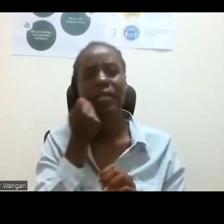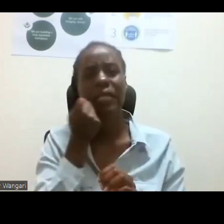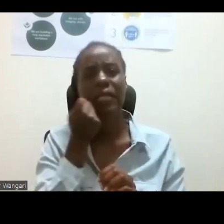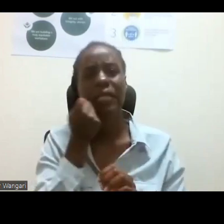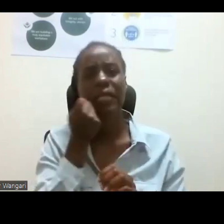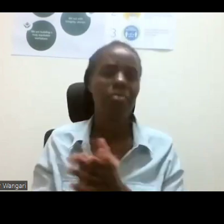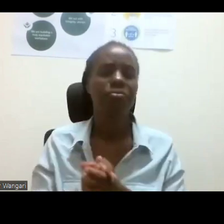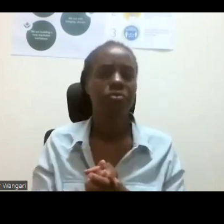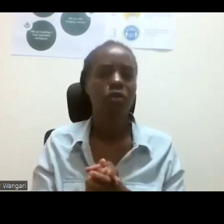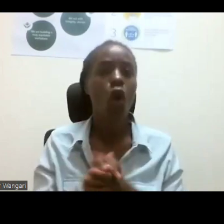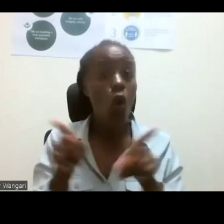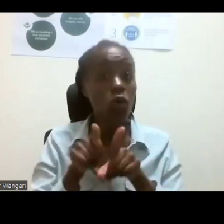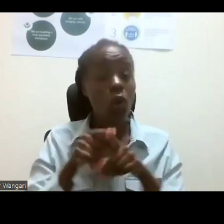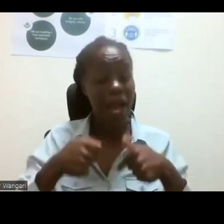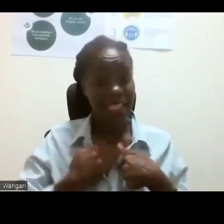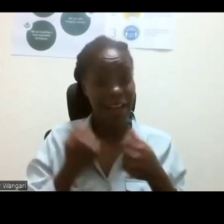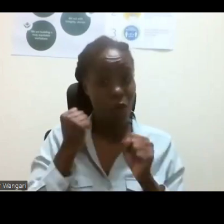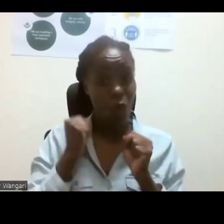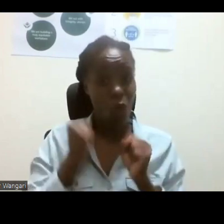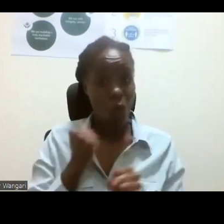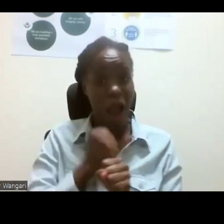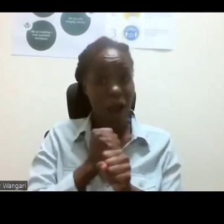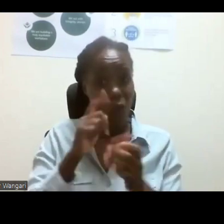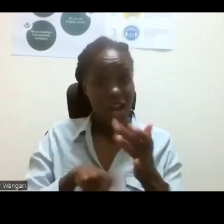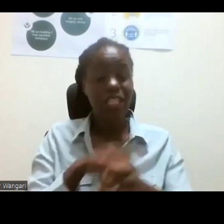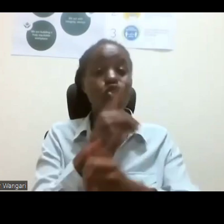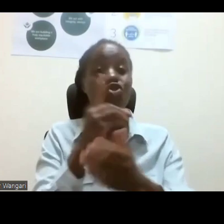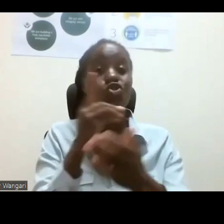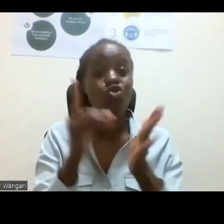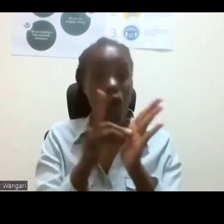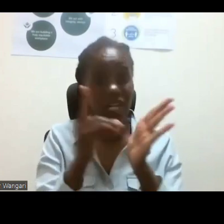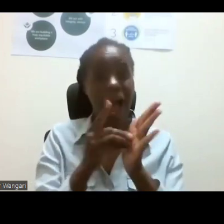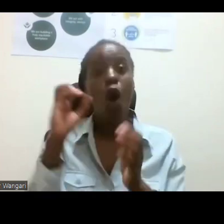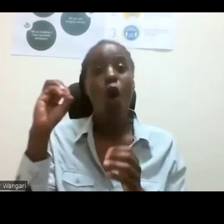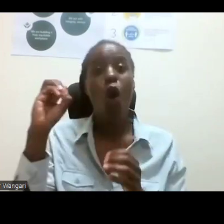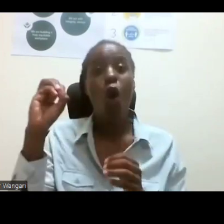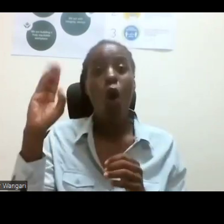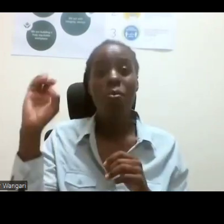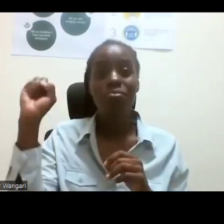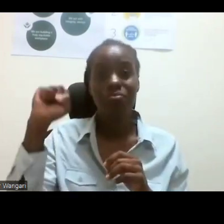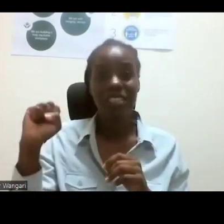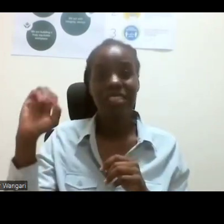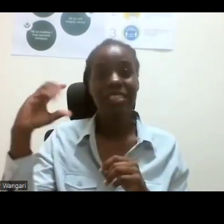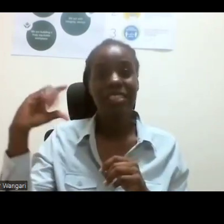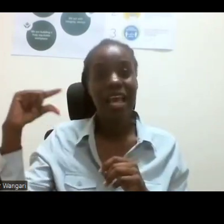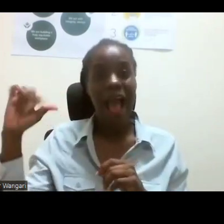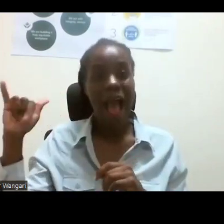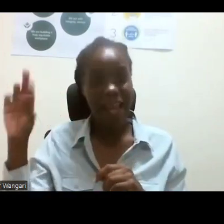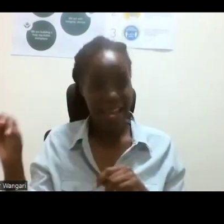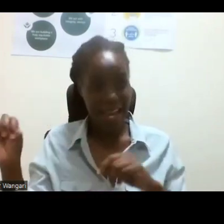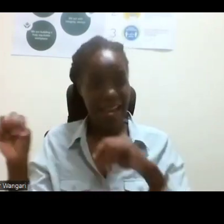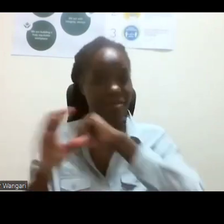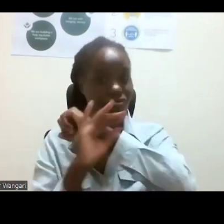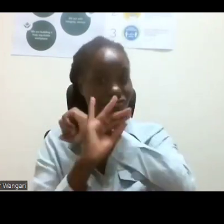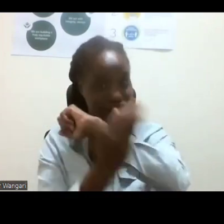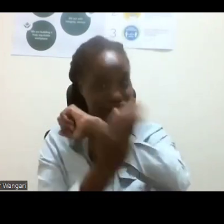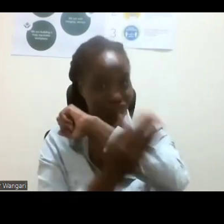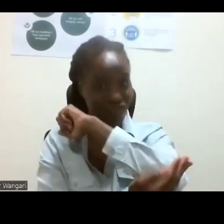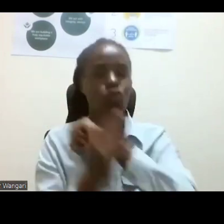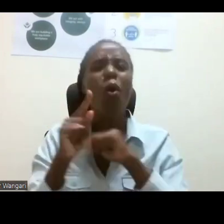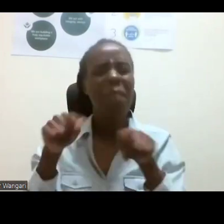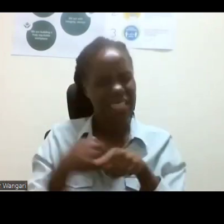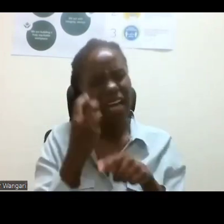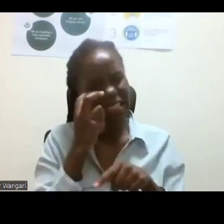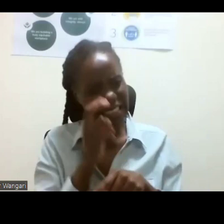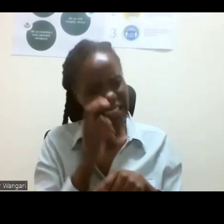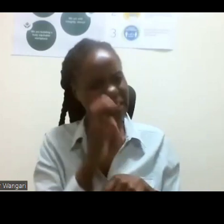mention that I'm also an obstetrician and gynecologist, and therefore have seen this thing firsthand and deal